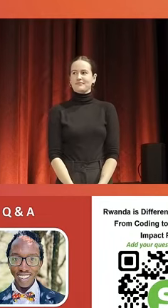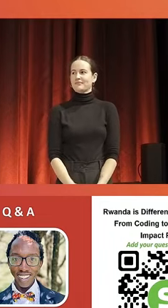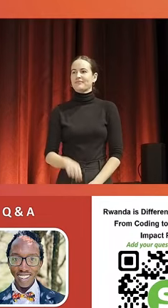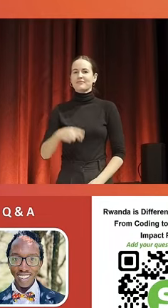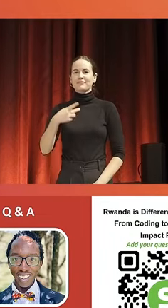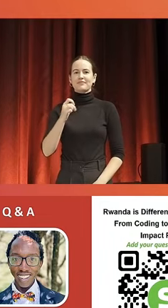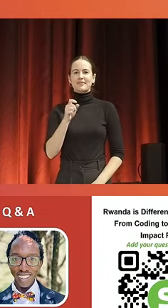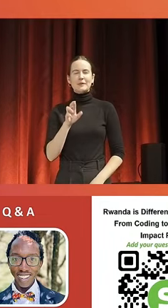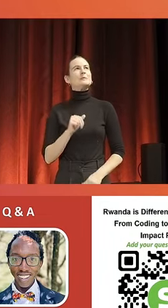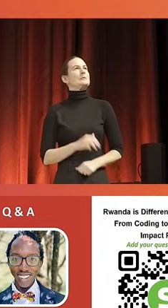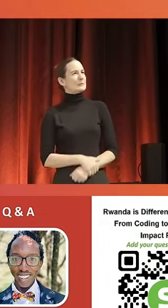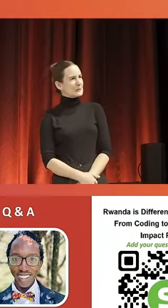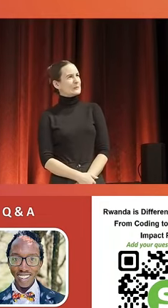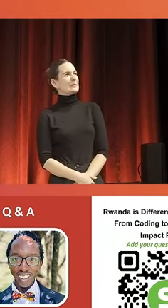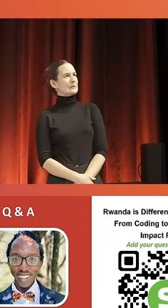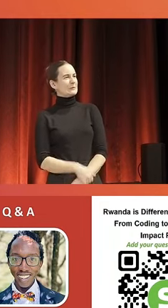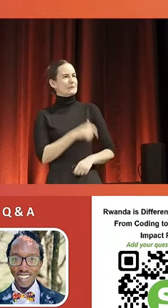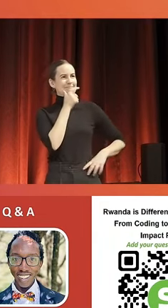That is interesting.